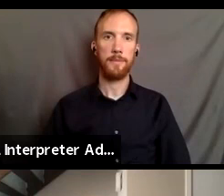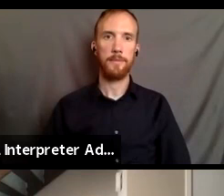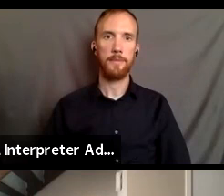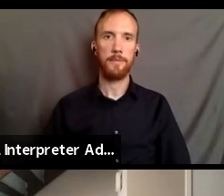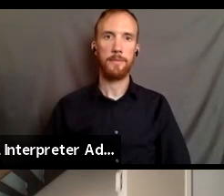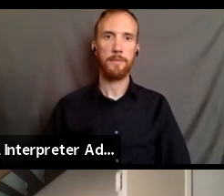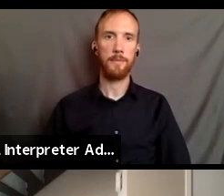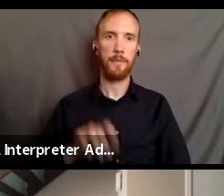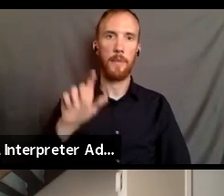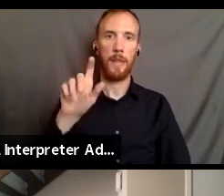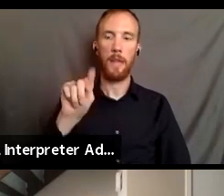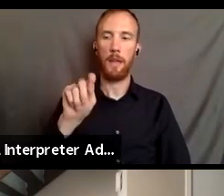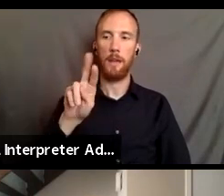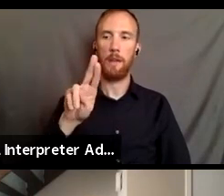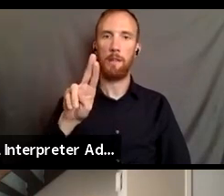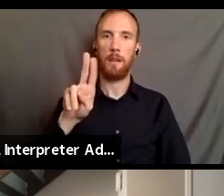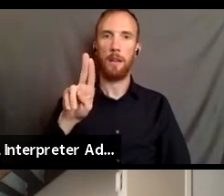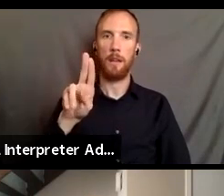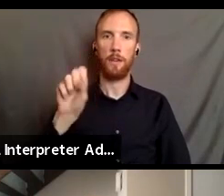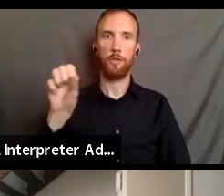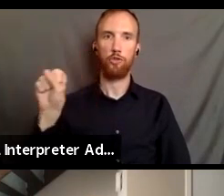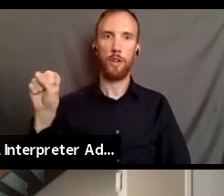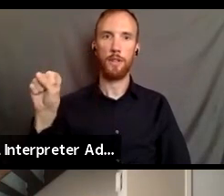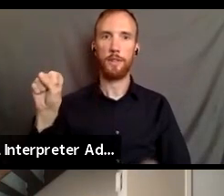member trust yes